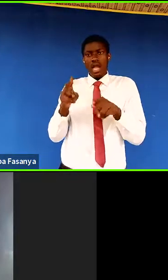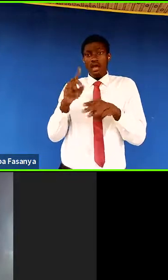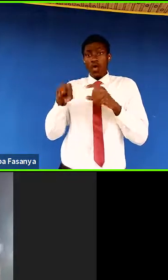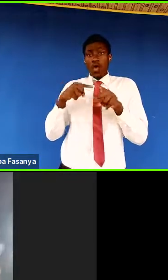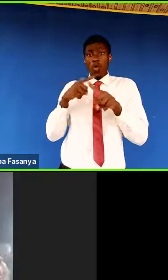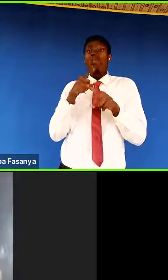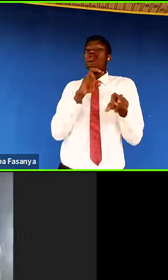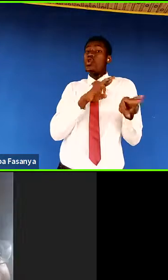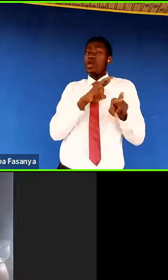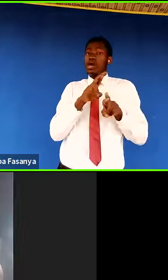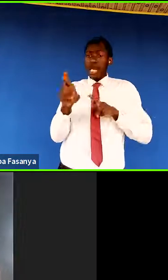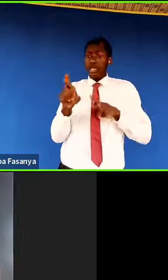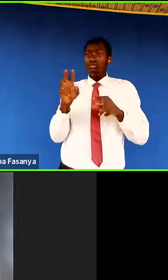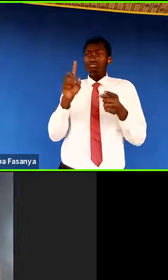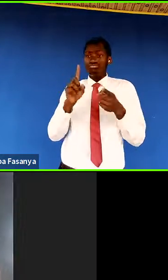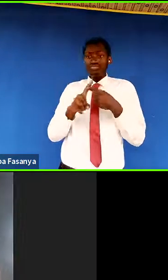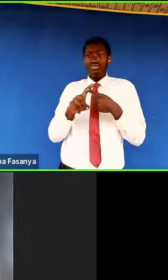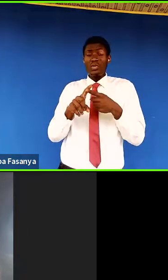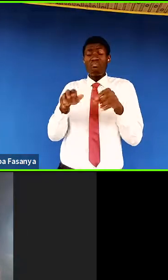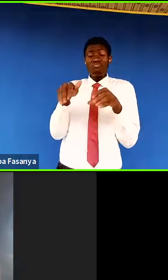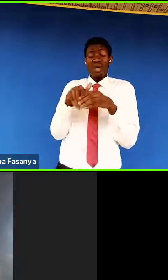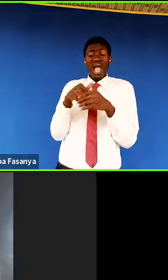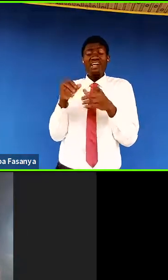at 40, 41.